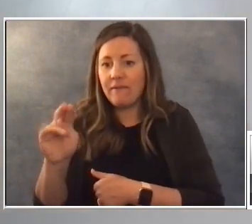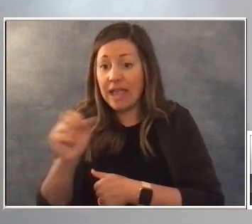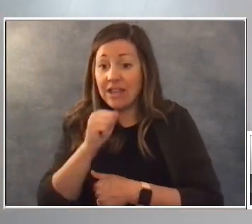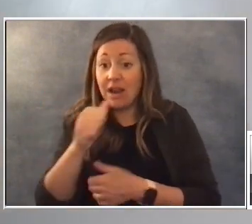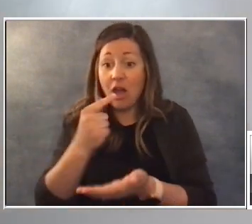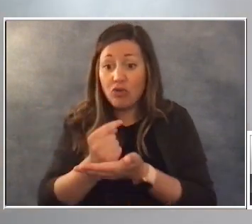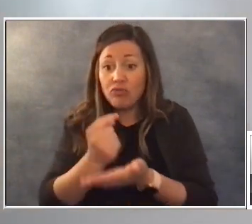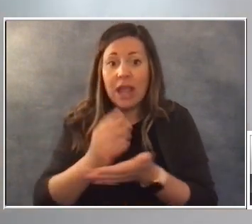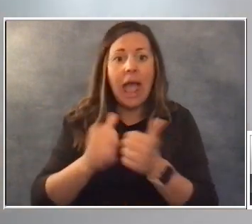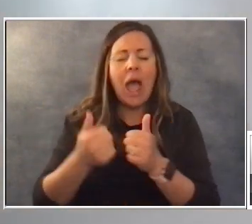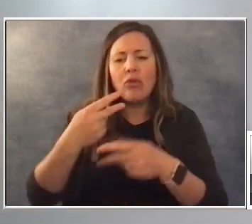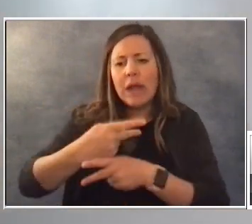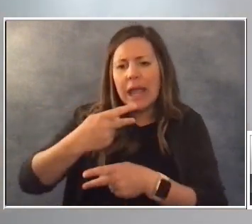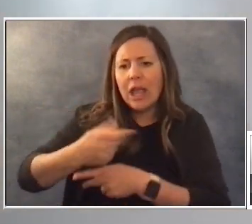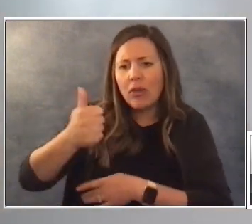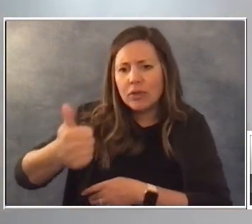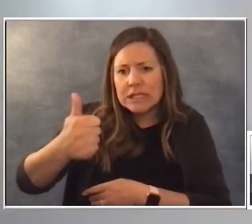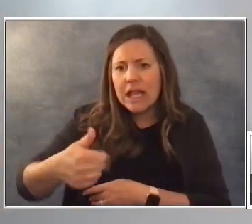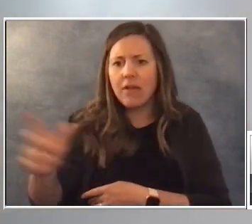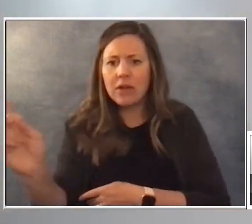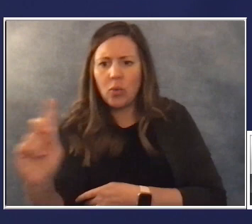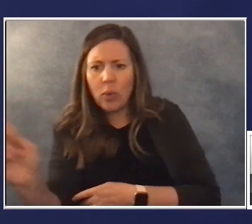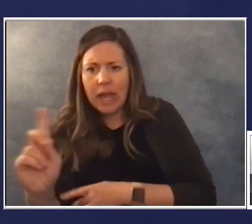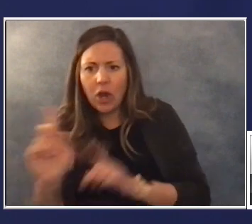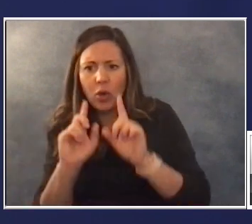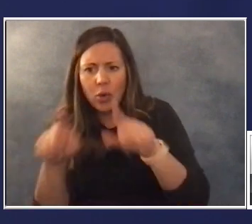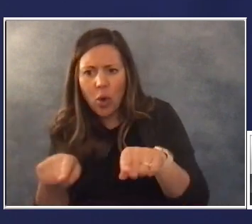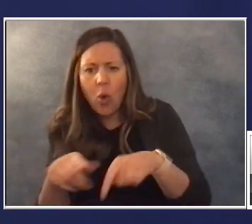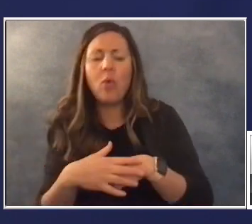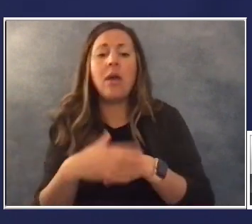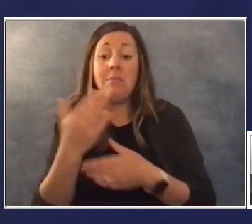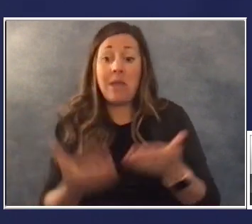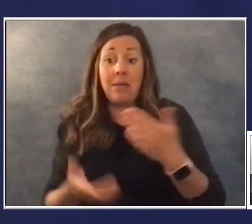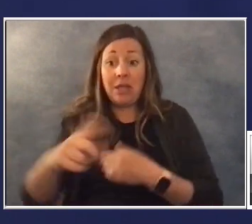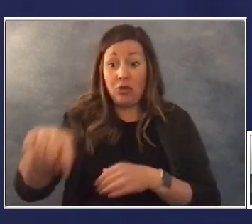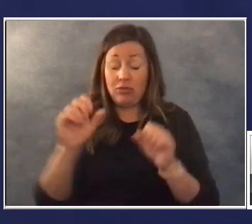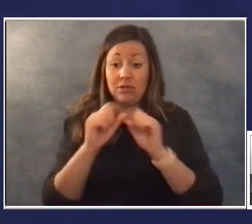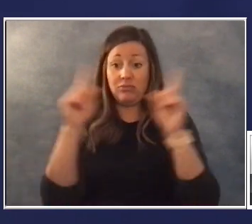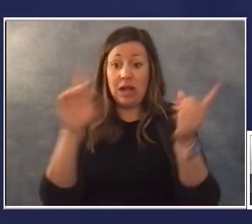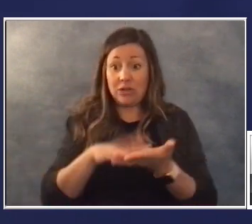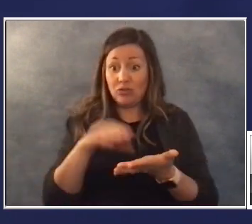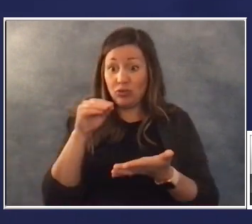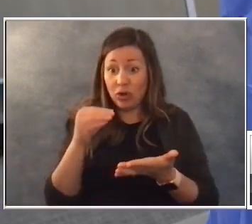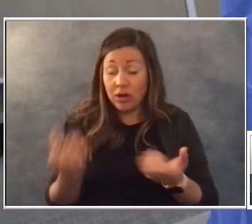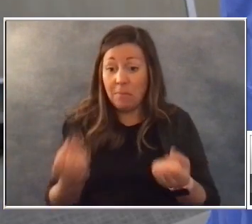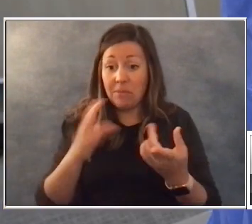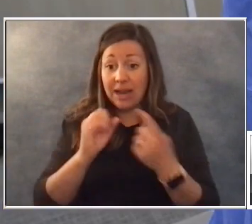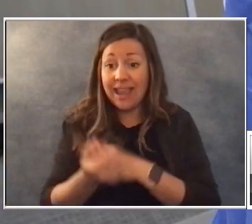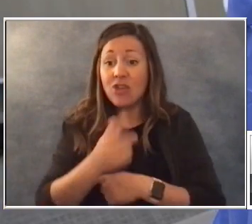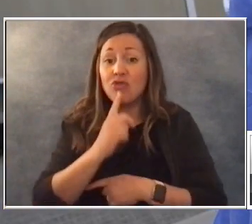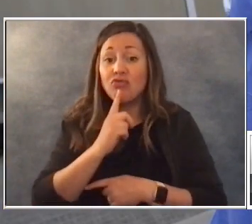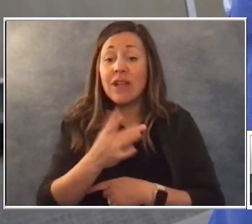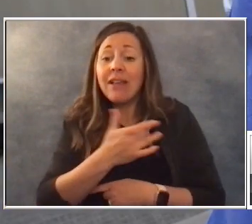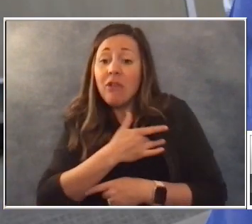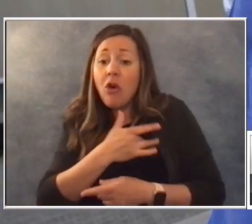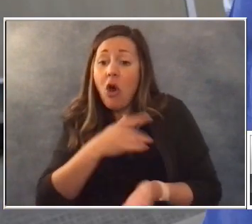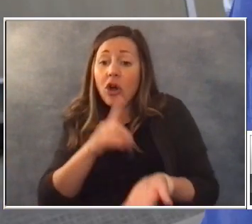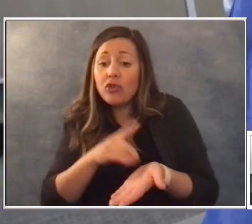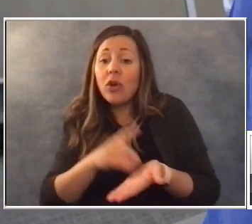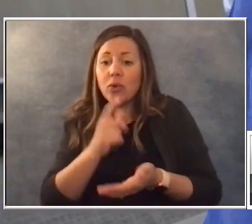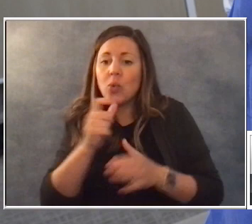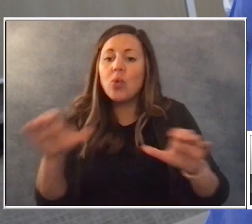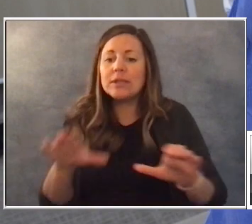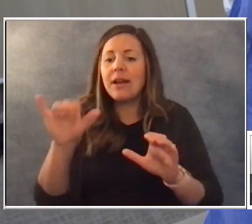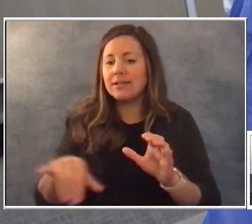care of them, where you can take care of them, and you might be surprised to learn that in many cases, it's a cardiologist who performs that